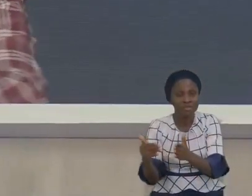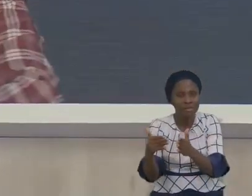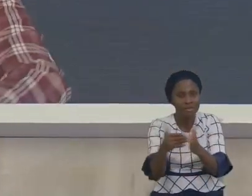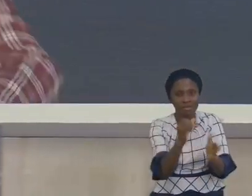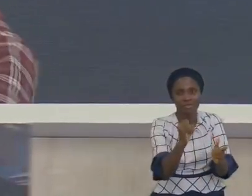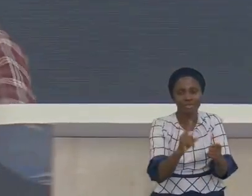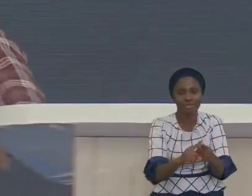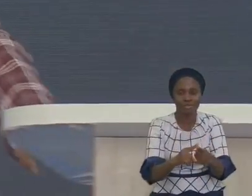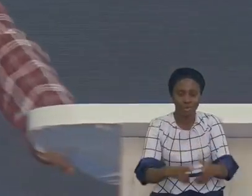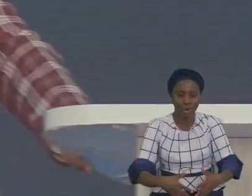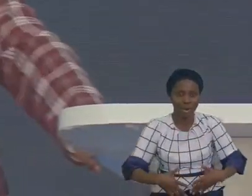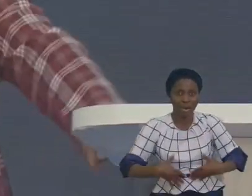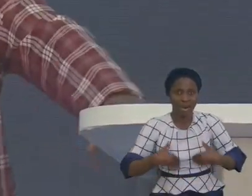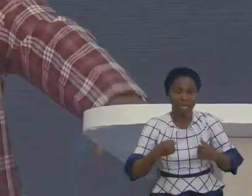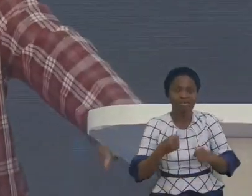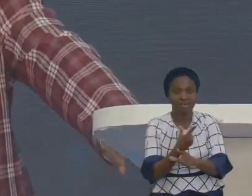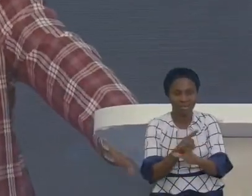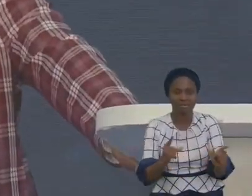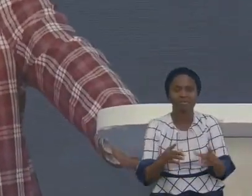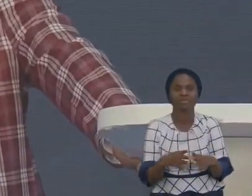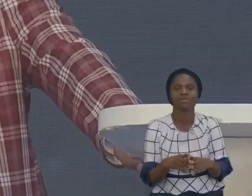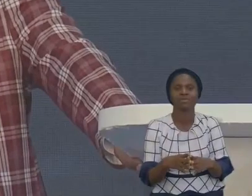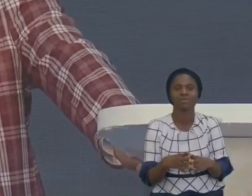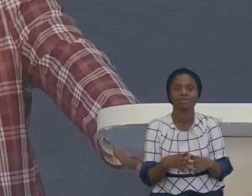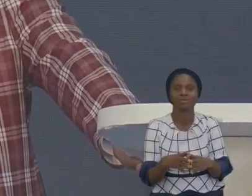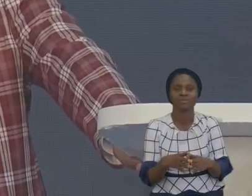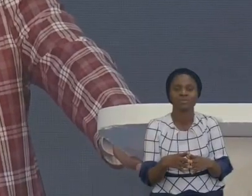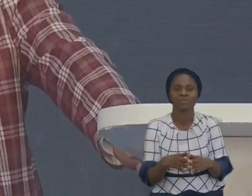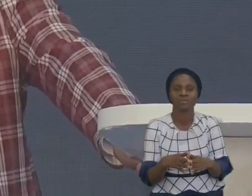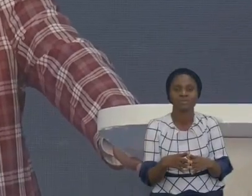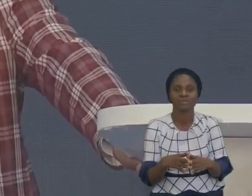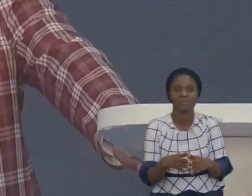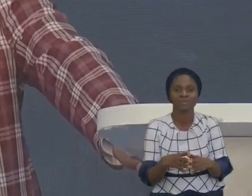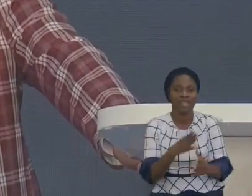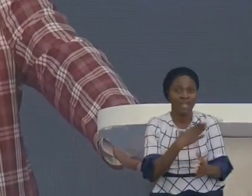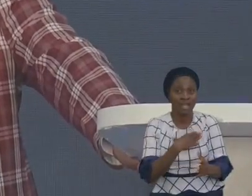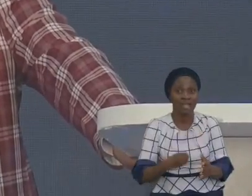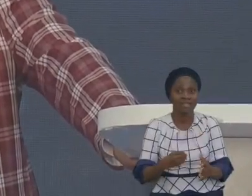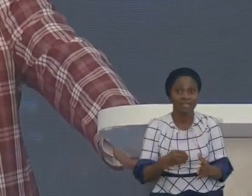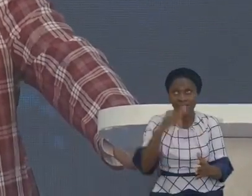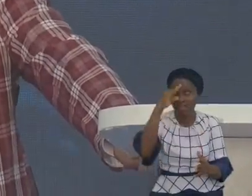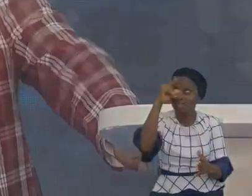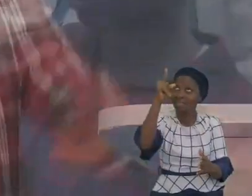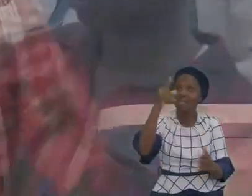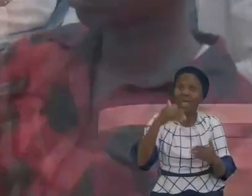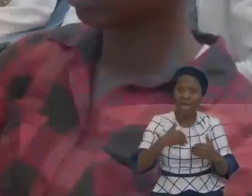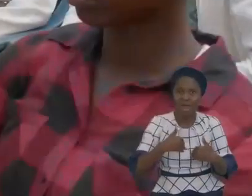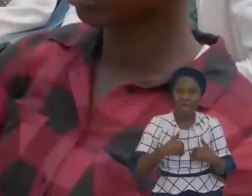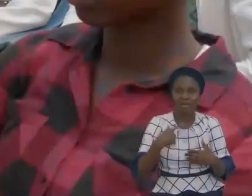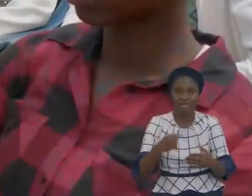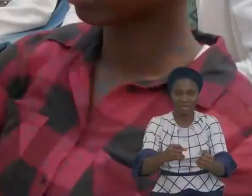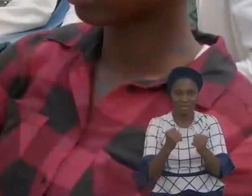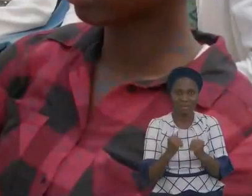And he has the power. He does that for you.